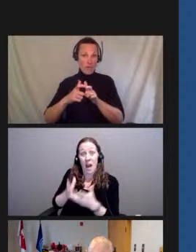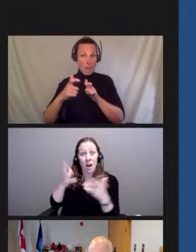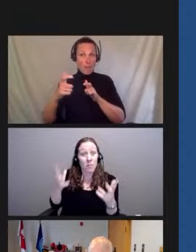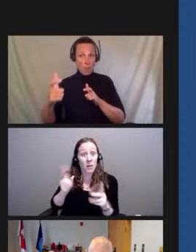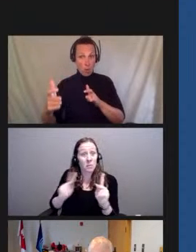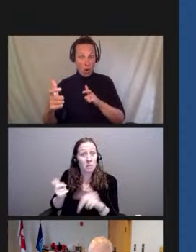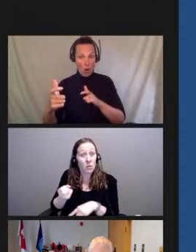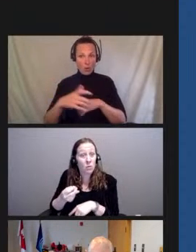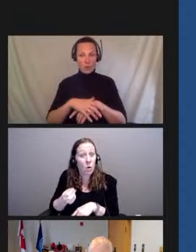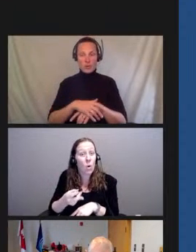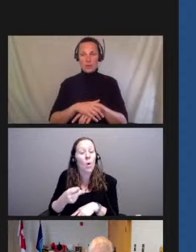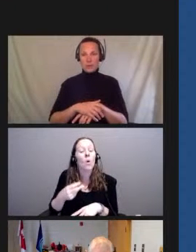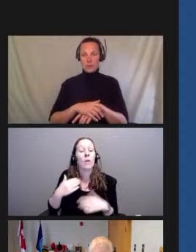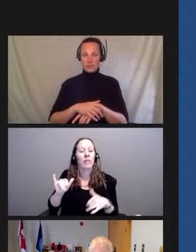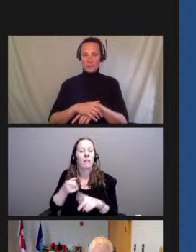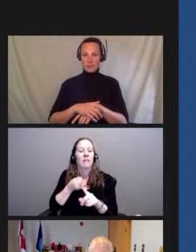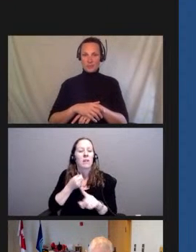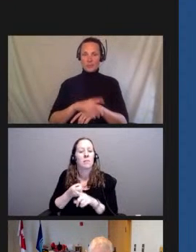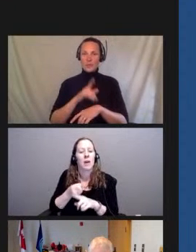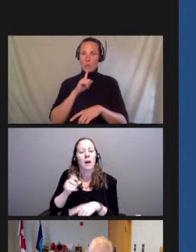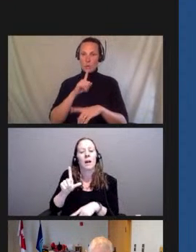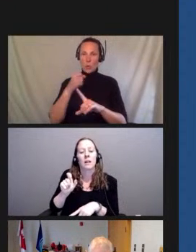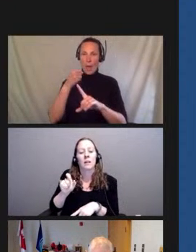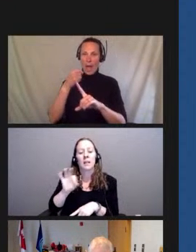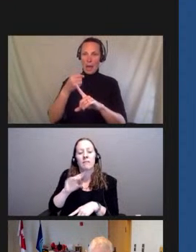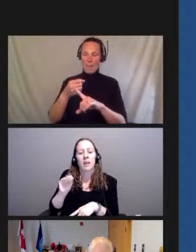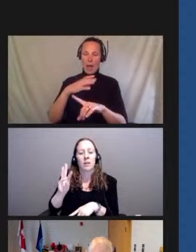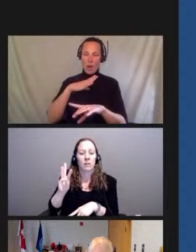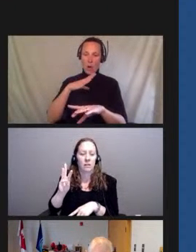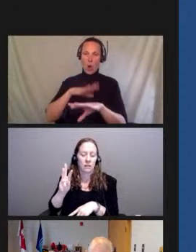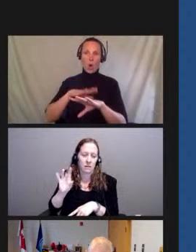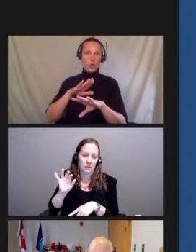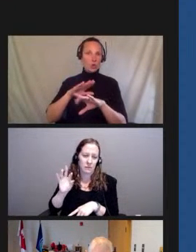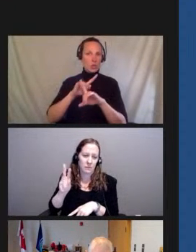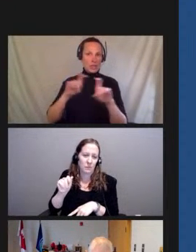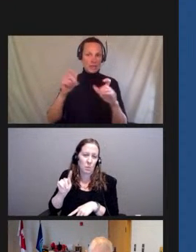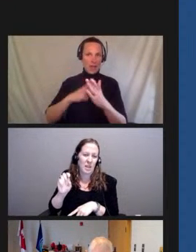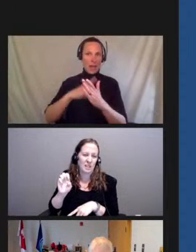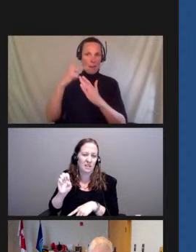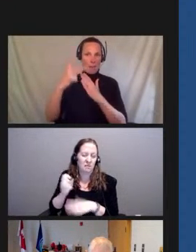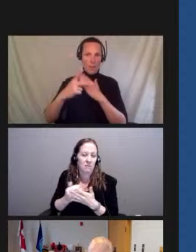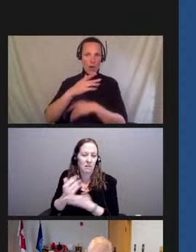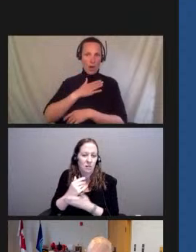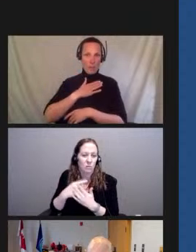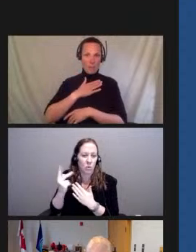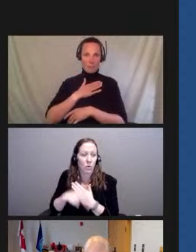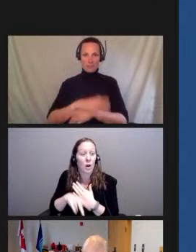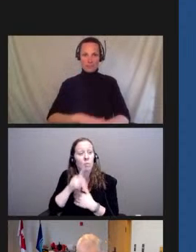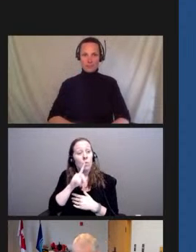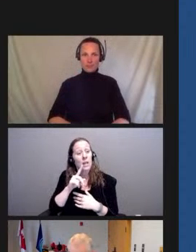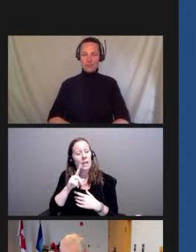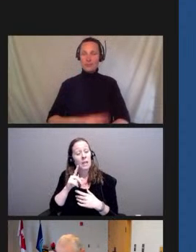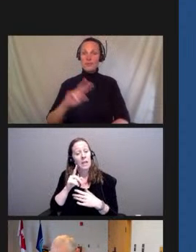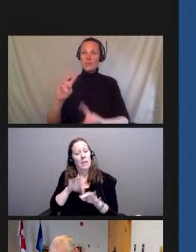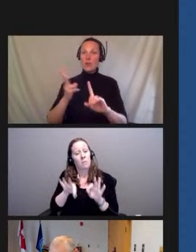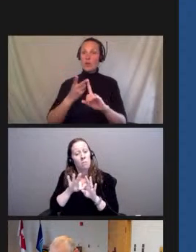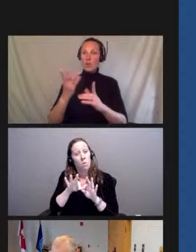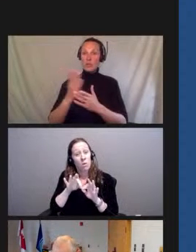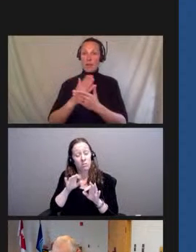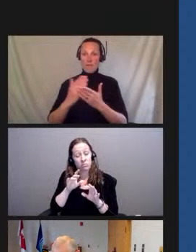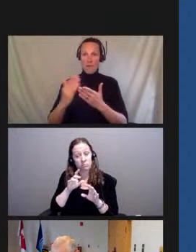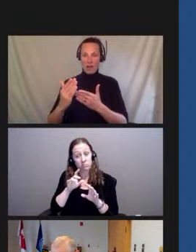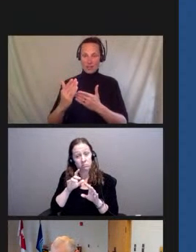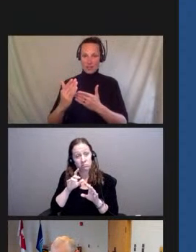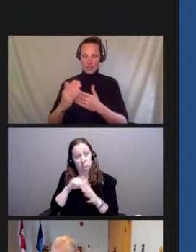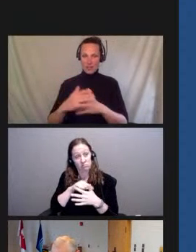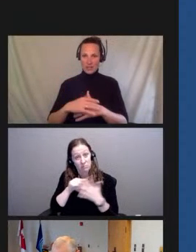and yard programs in particular. The Phase 2 report provides details on a number of these key considerations and will be available after